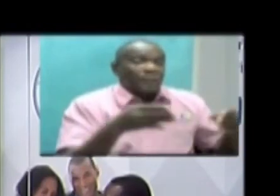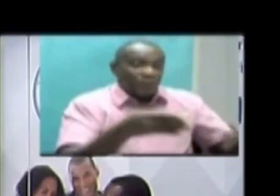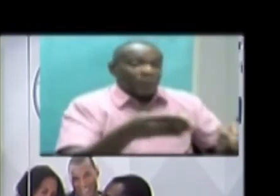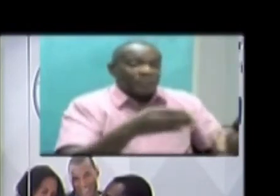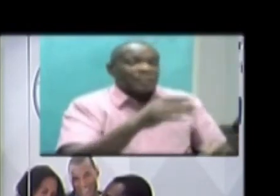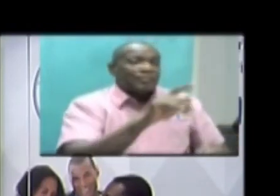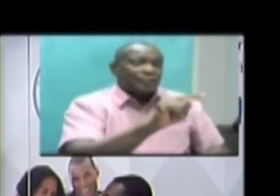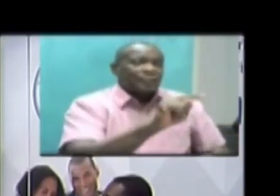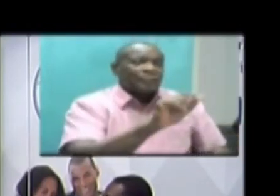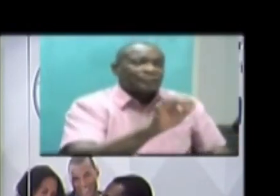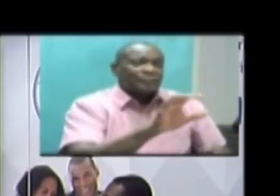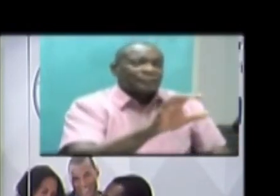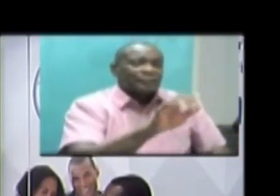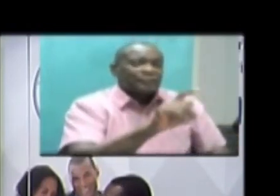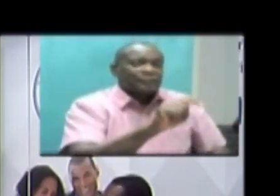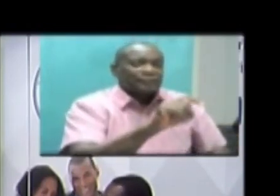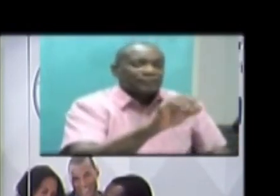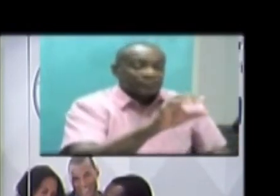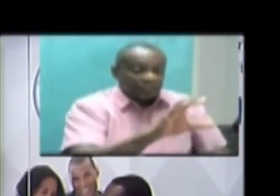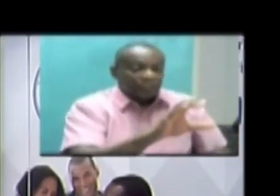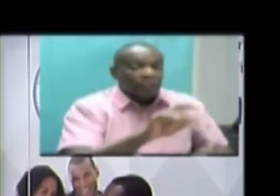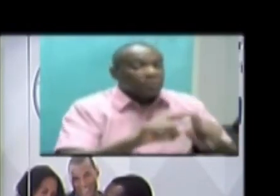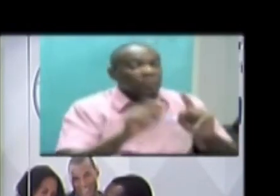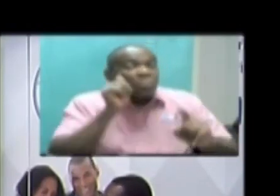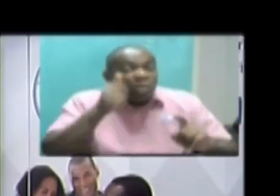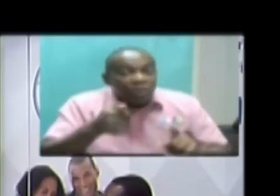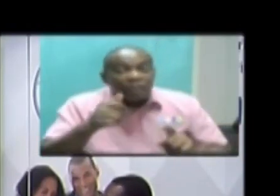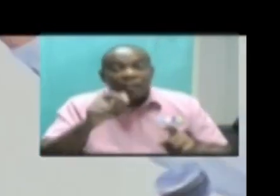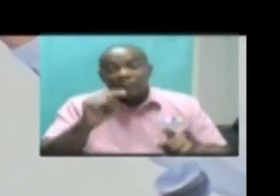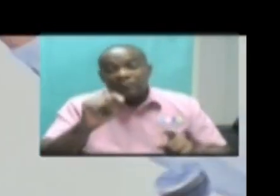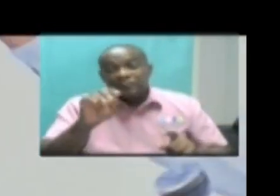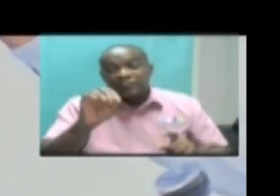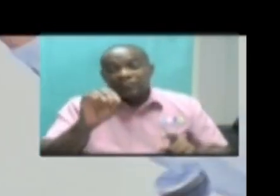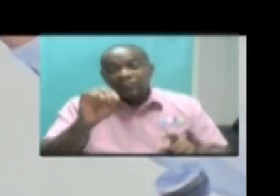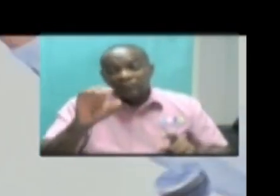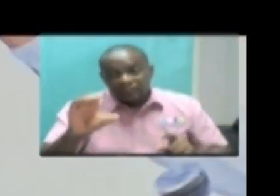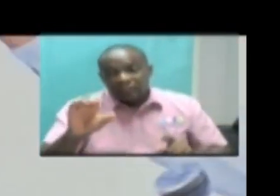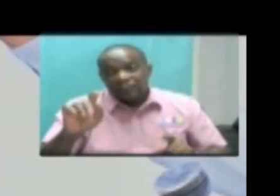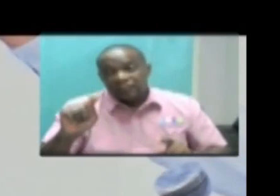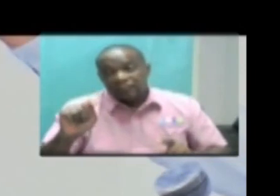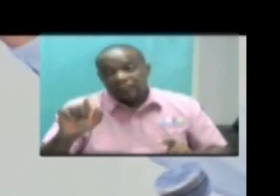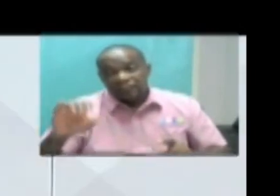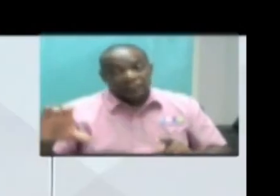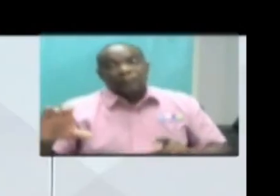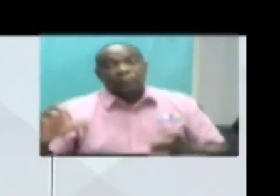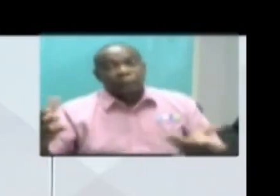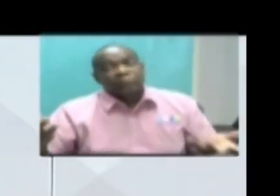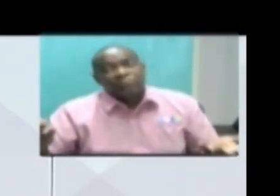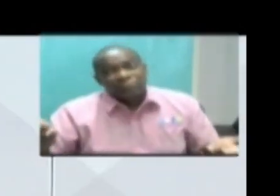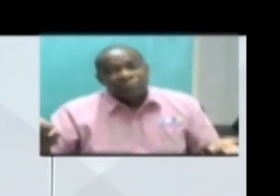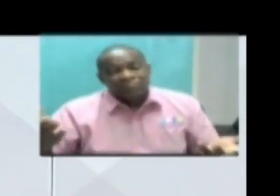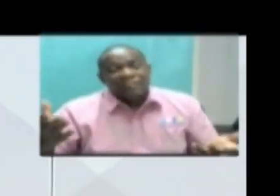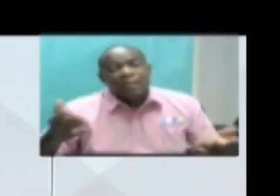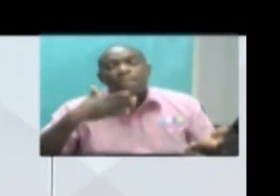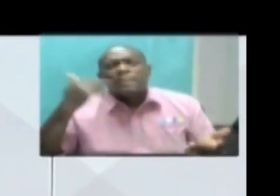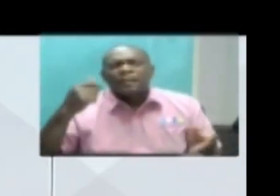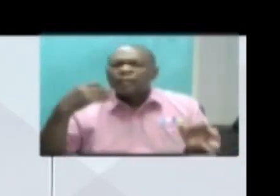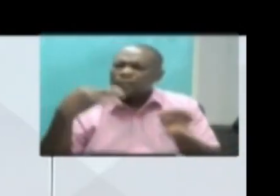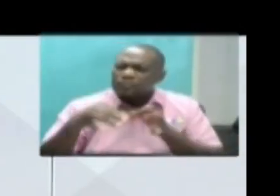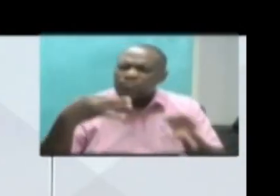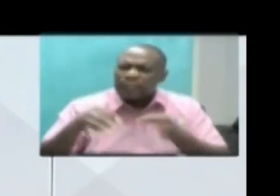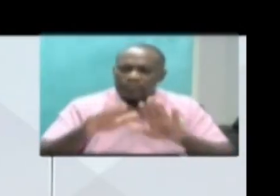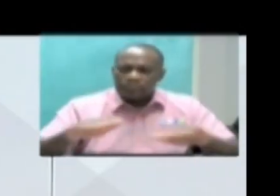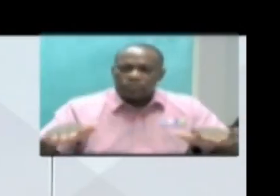Yeah. I think it's more explaining to the child what's appropriate behavior, you know, why there is